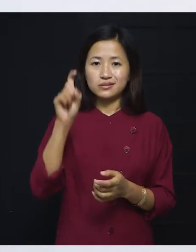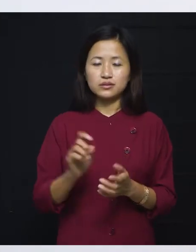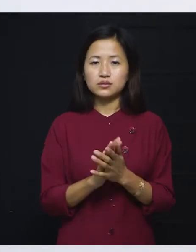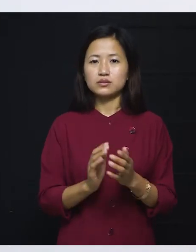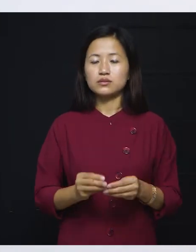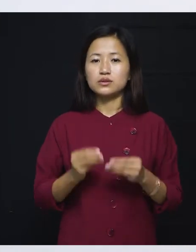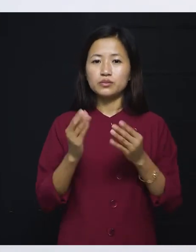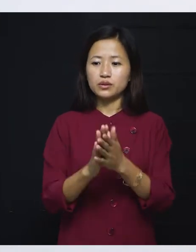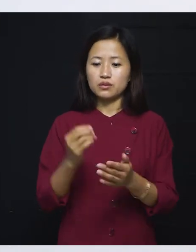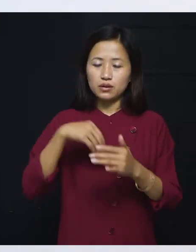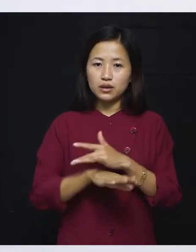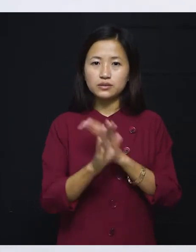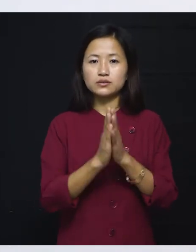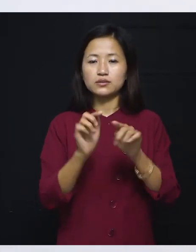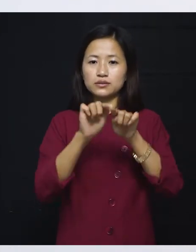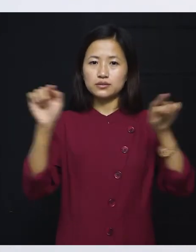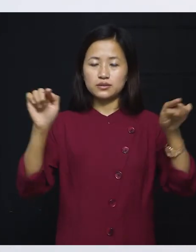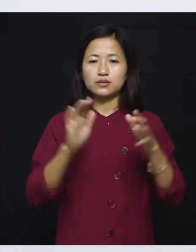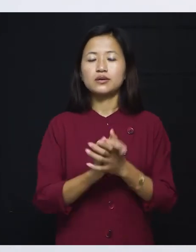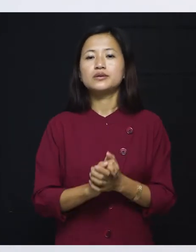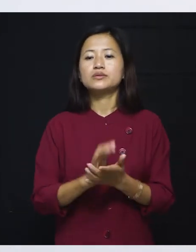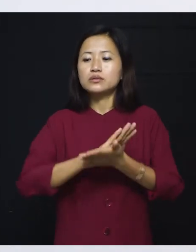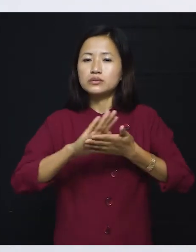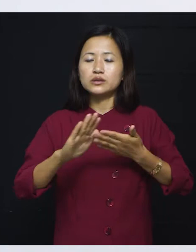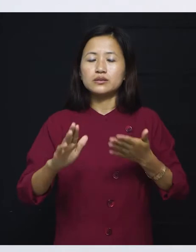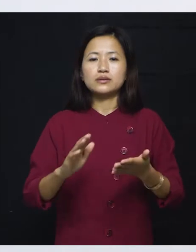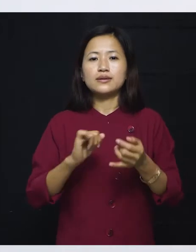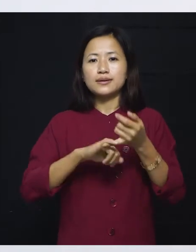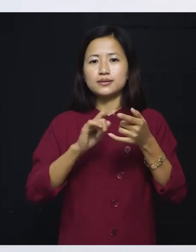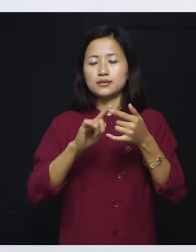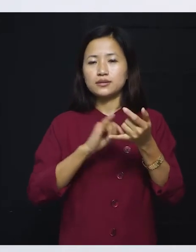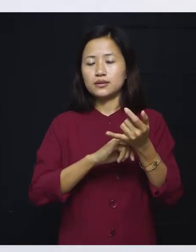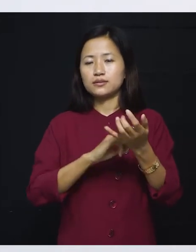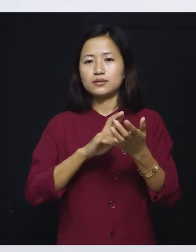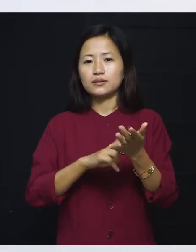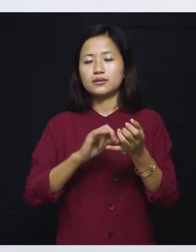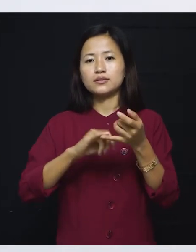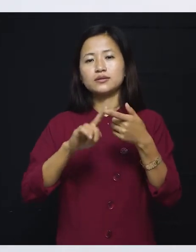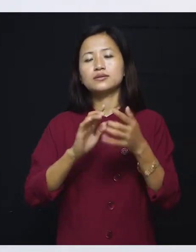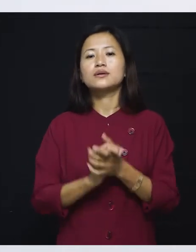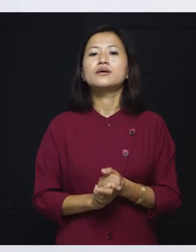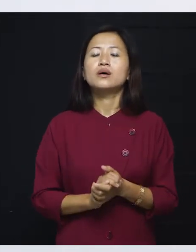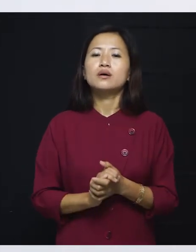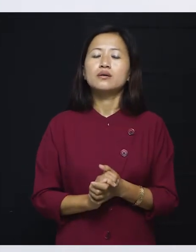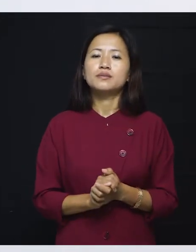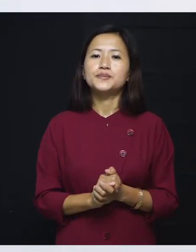depend on another sentence to make complete sense. If I say, which has a sweet